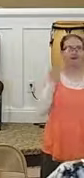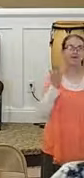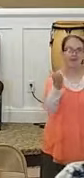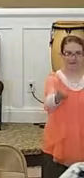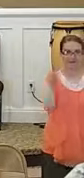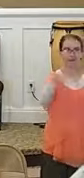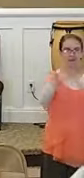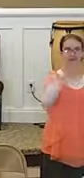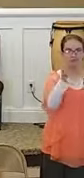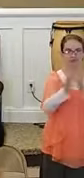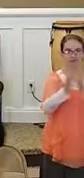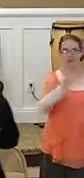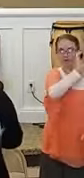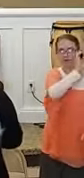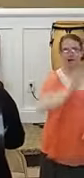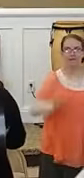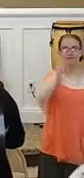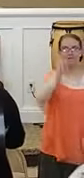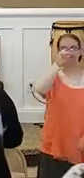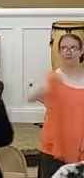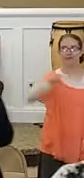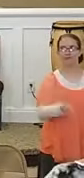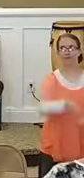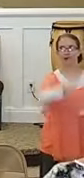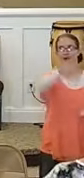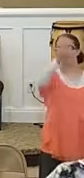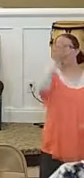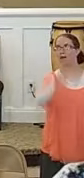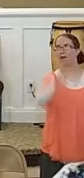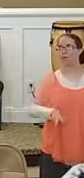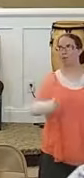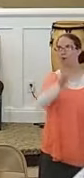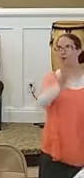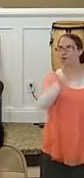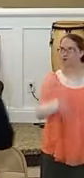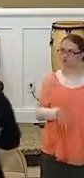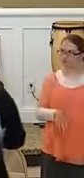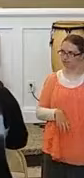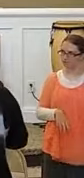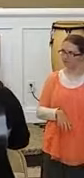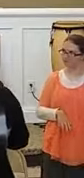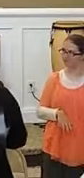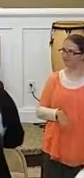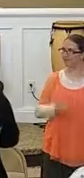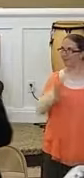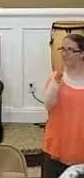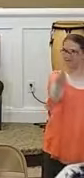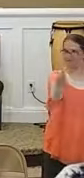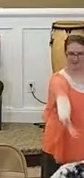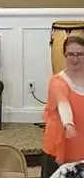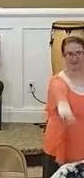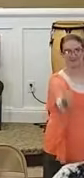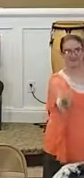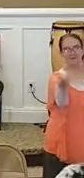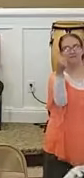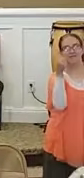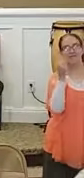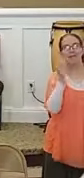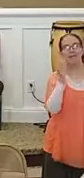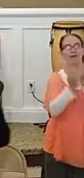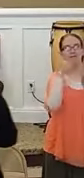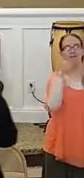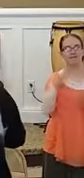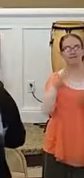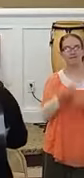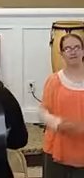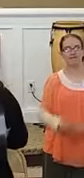you in the name of Jesus Christ of Nazareth. Rise up and walk. Hallelujah. And he reached down and grabbed him by the hand, and the Bible said